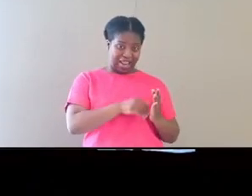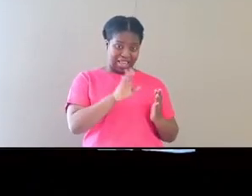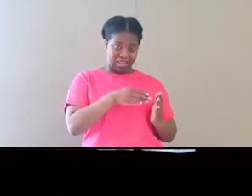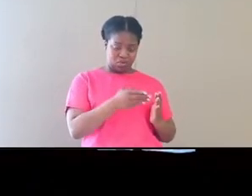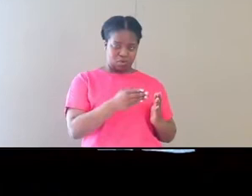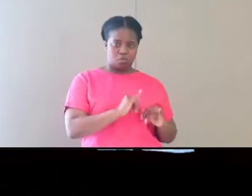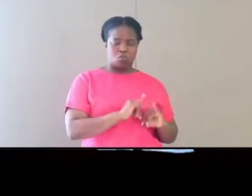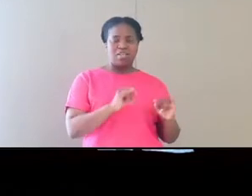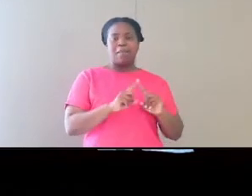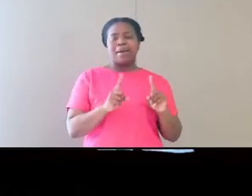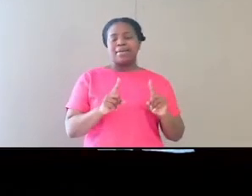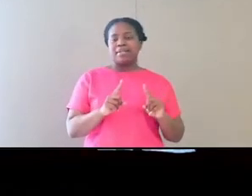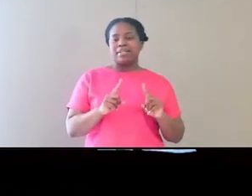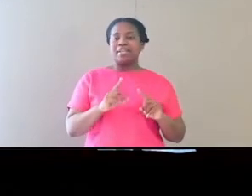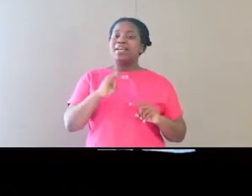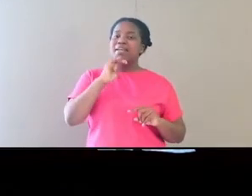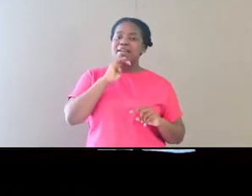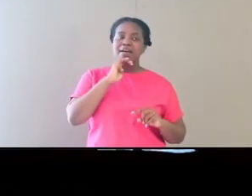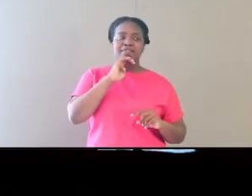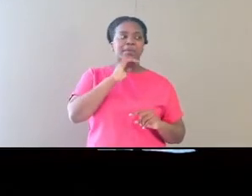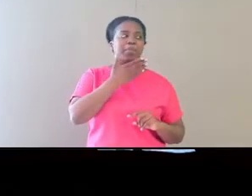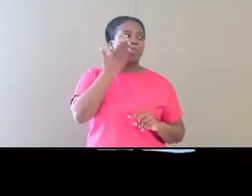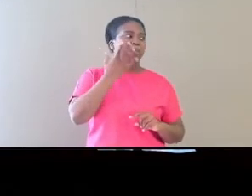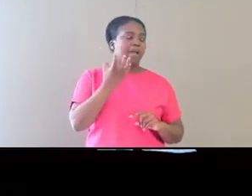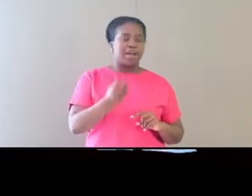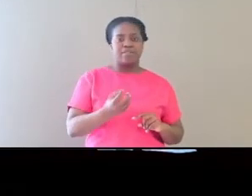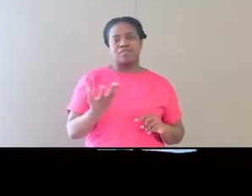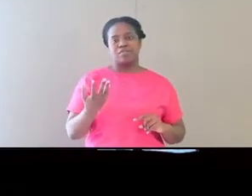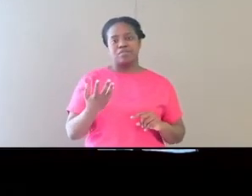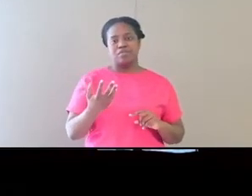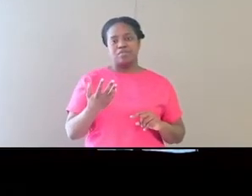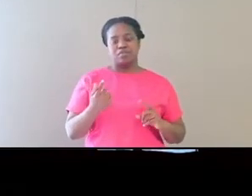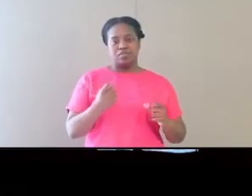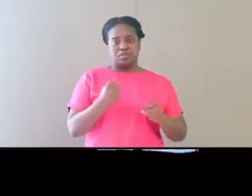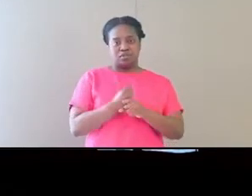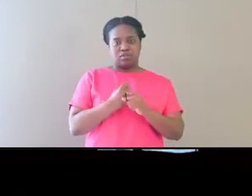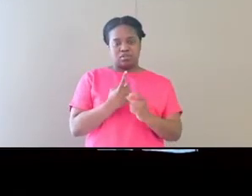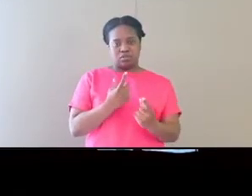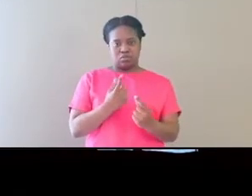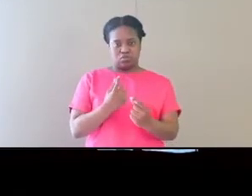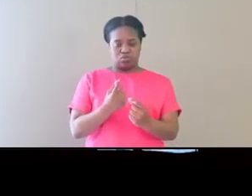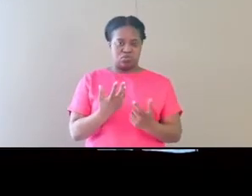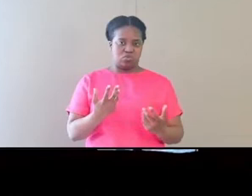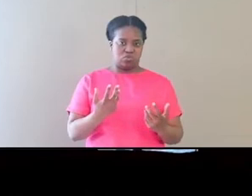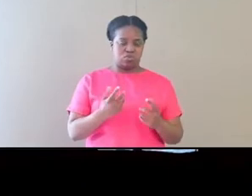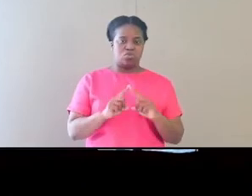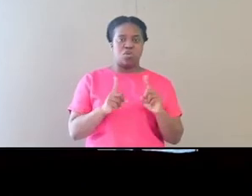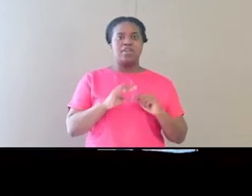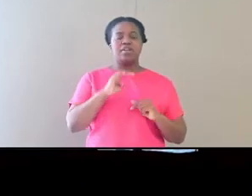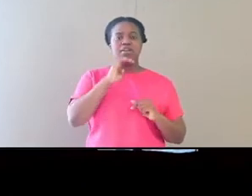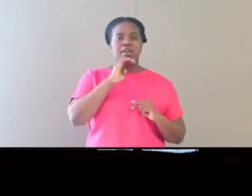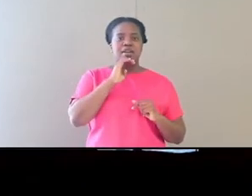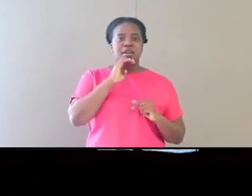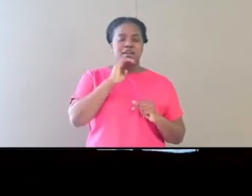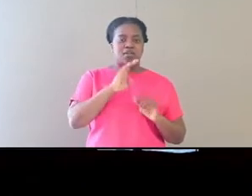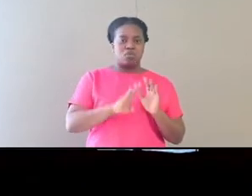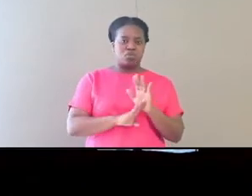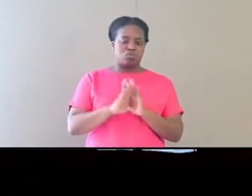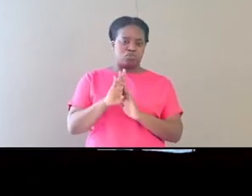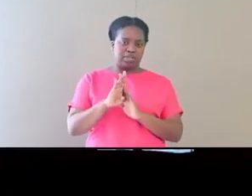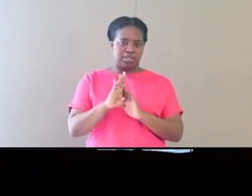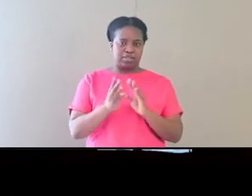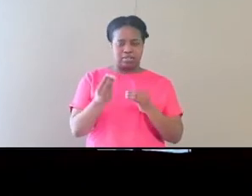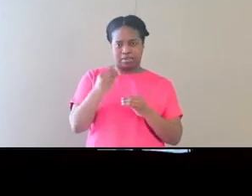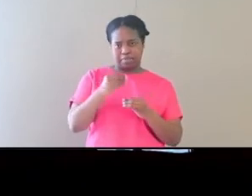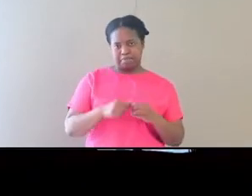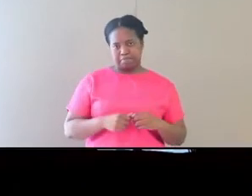But clearly there's not enough there's not enough redistribution going on and there's not enough to increase incomes at the bottom